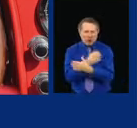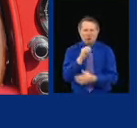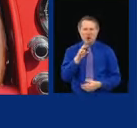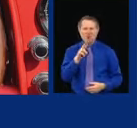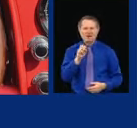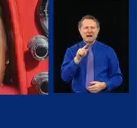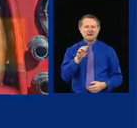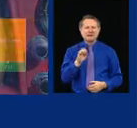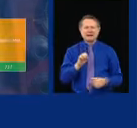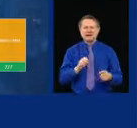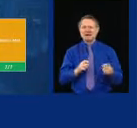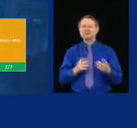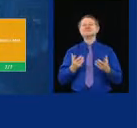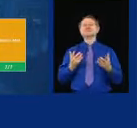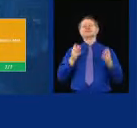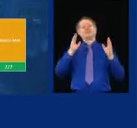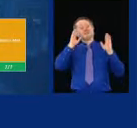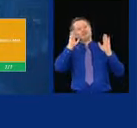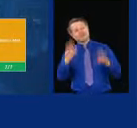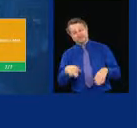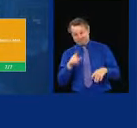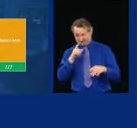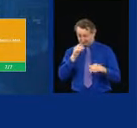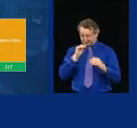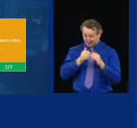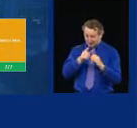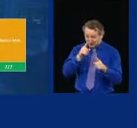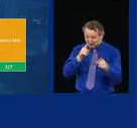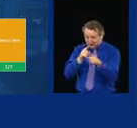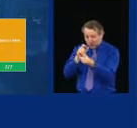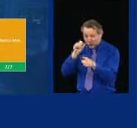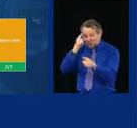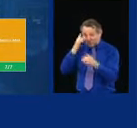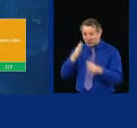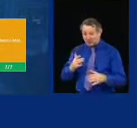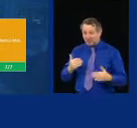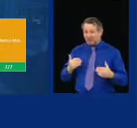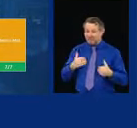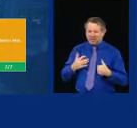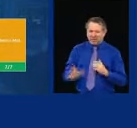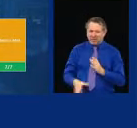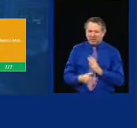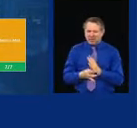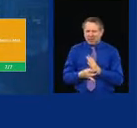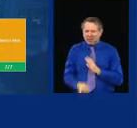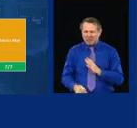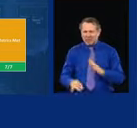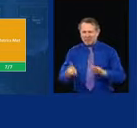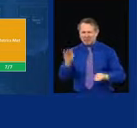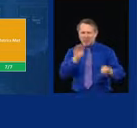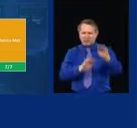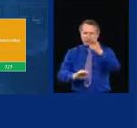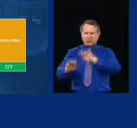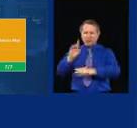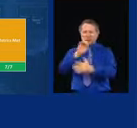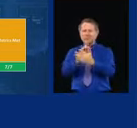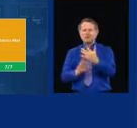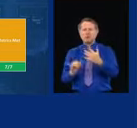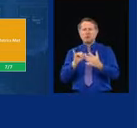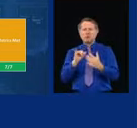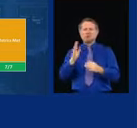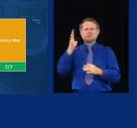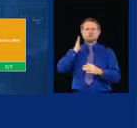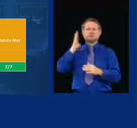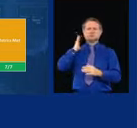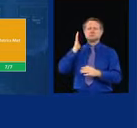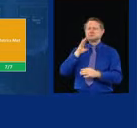how can government be expected to have the same artistic design that we had 50 years ago? So here's the state dashboard. You notice